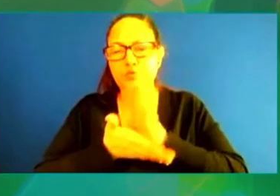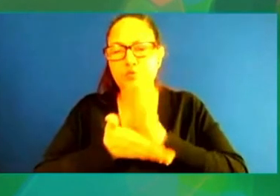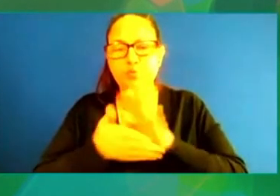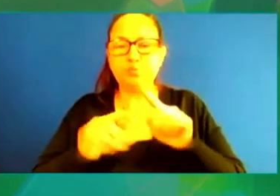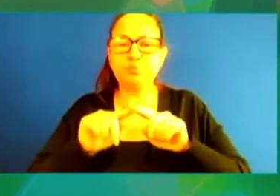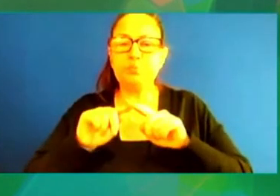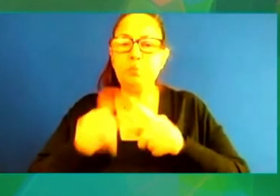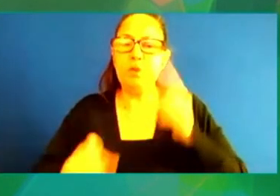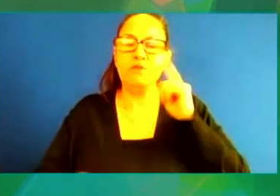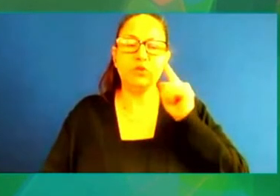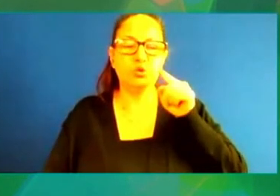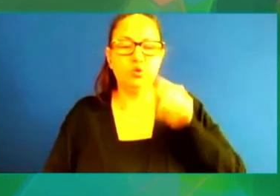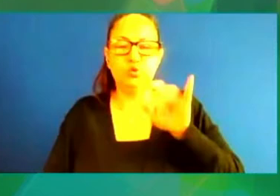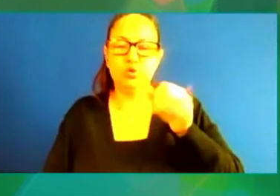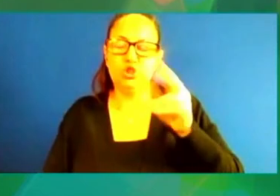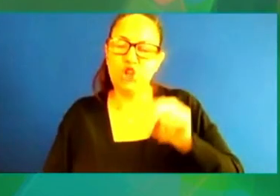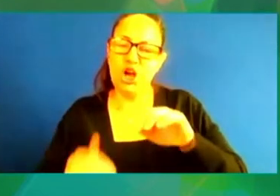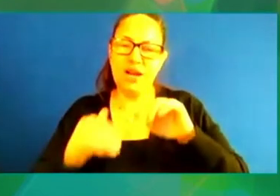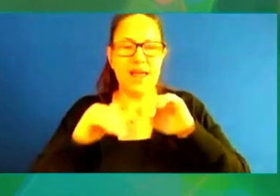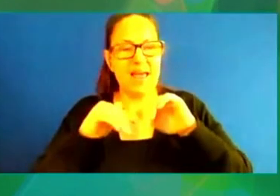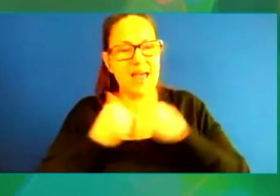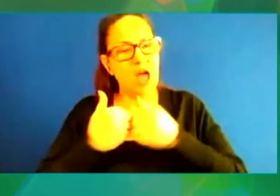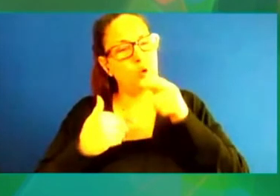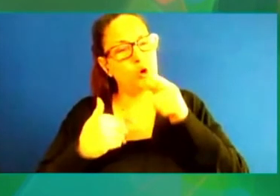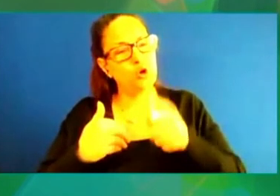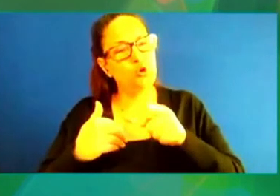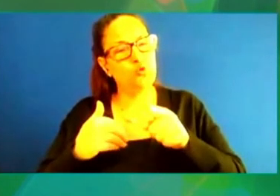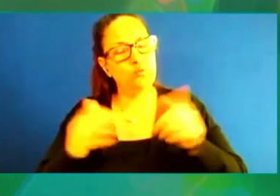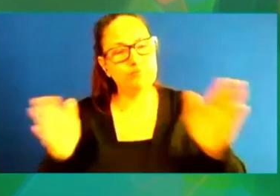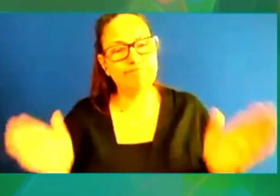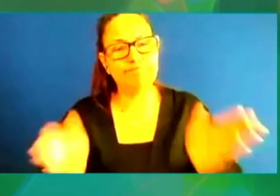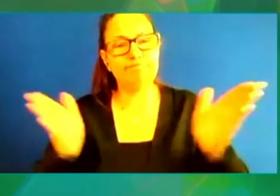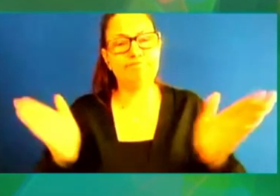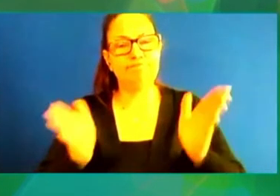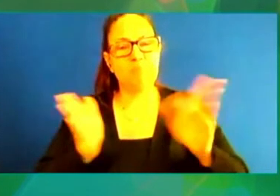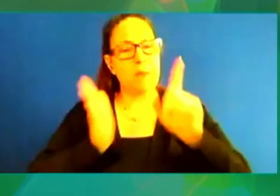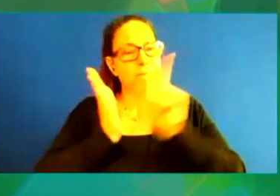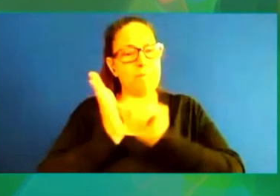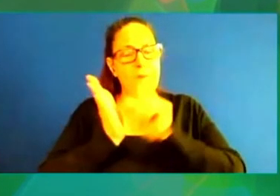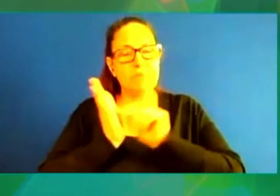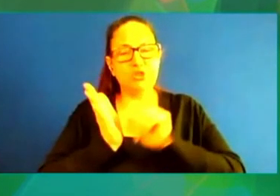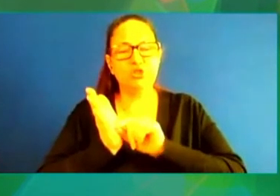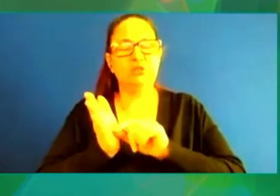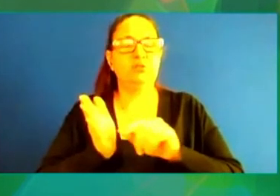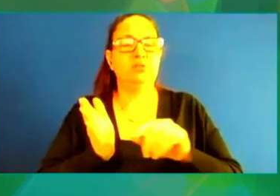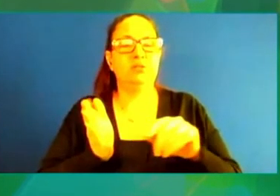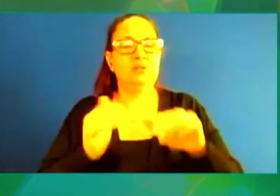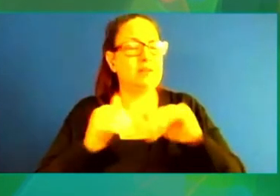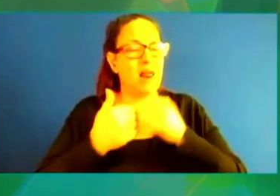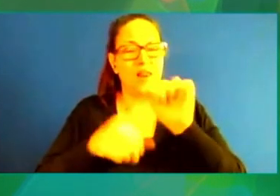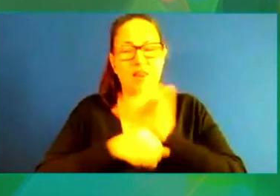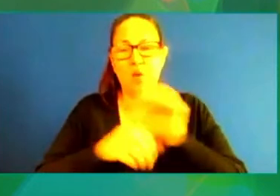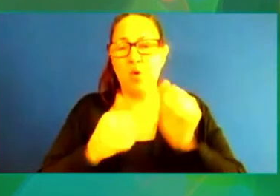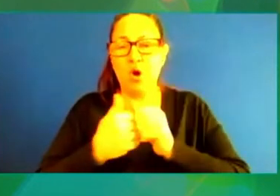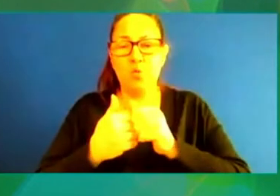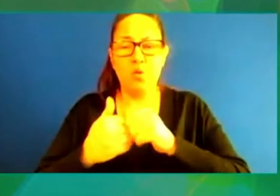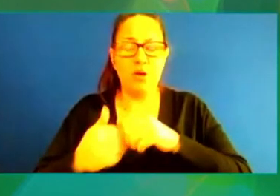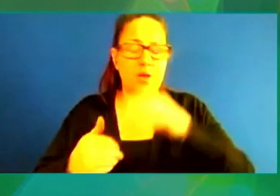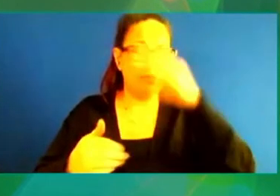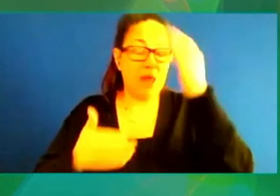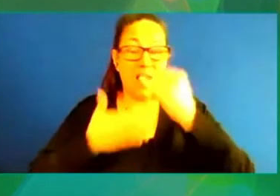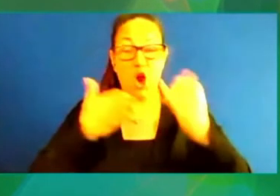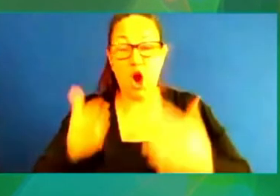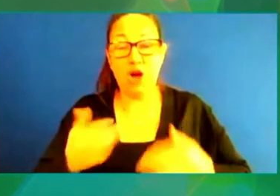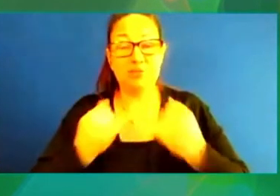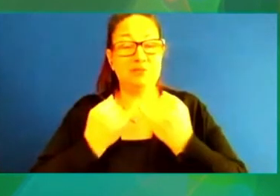also for you, John, how are you pushing publishing and how publishers work with, you know, comics artists, Black artists, independent